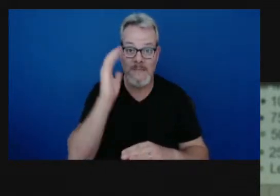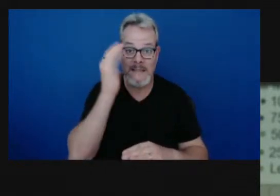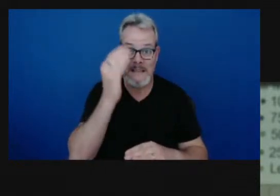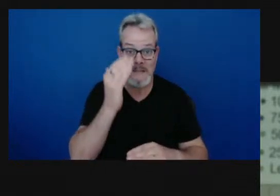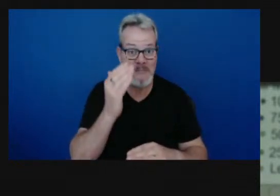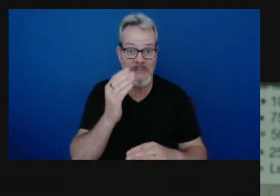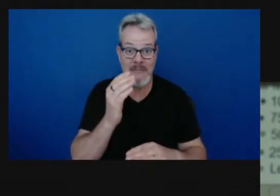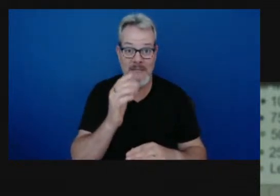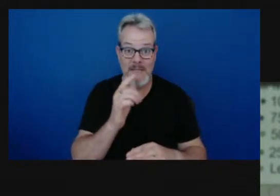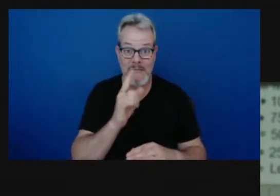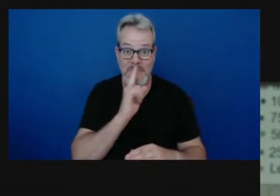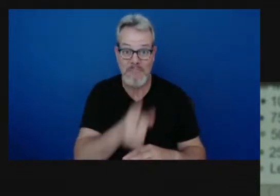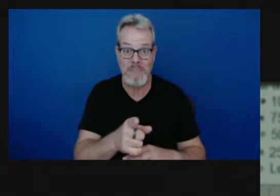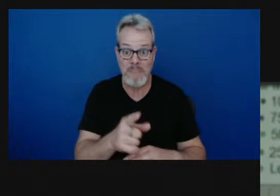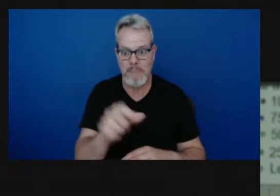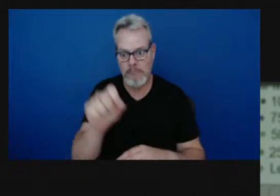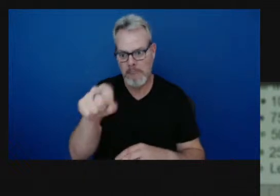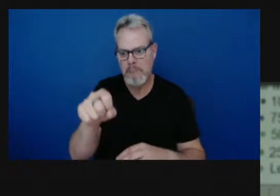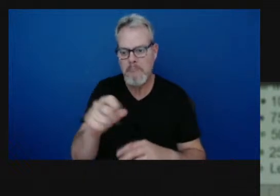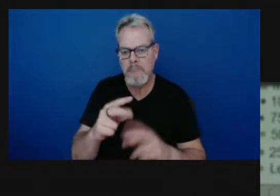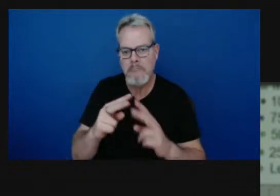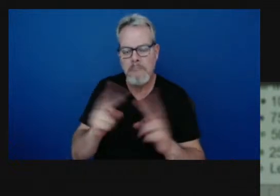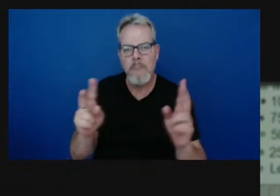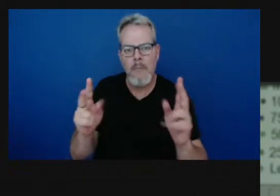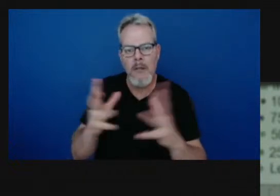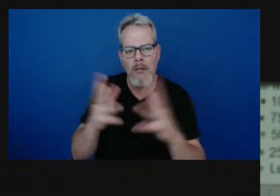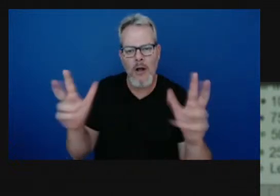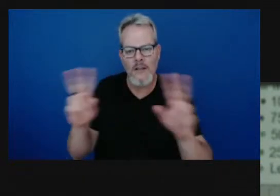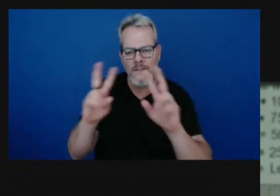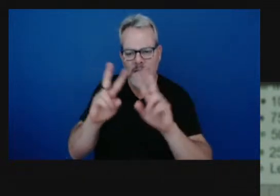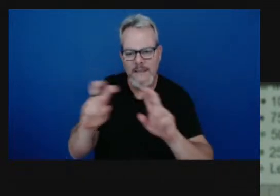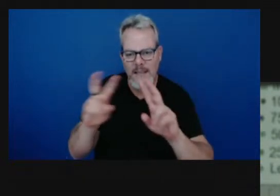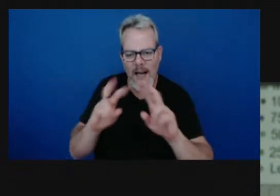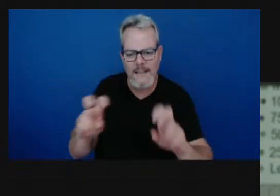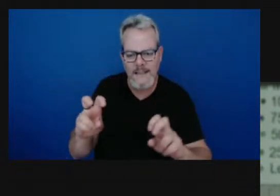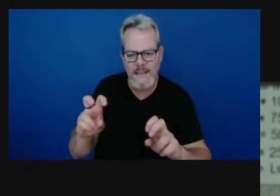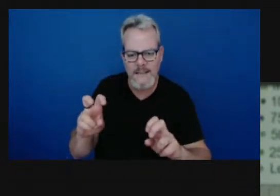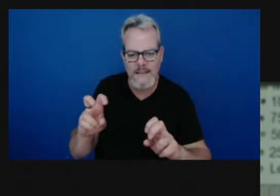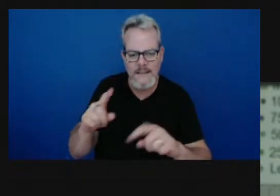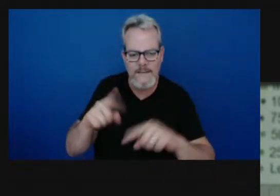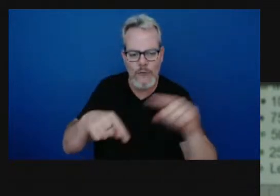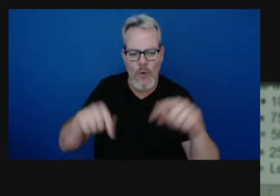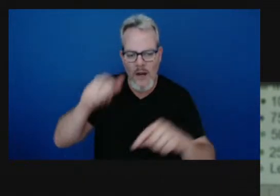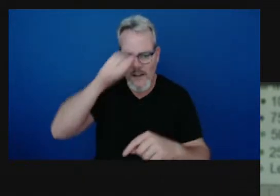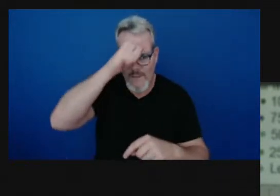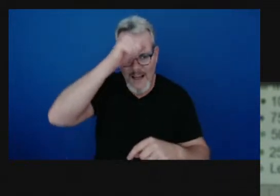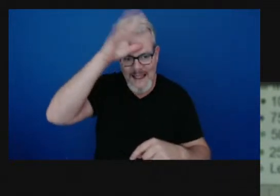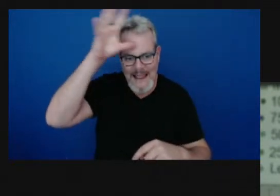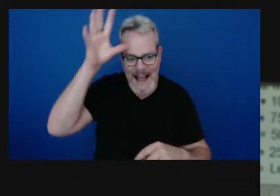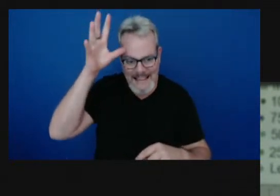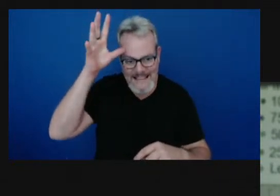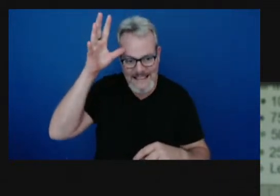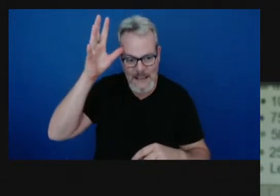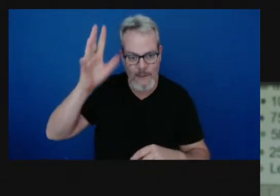that studies of Ukinrich Mar in Alaska a few decades ago found that large blocks